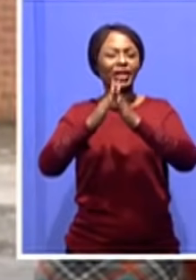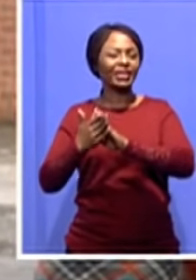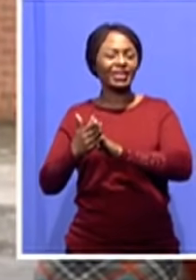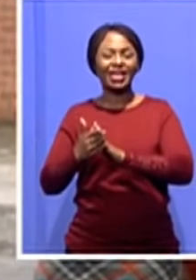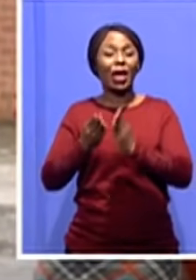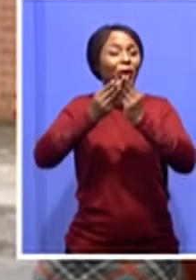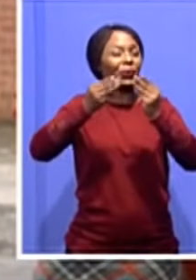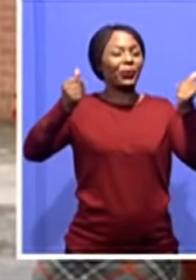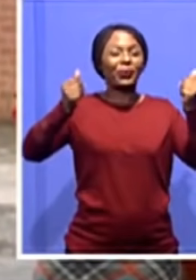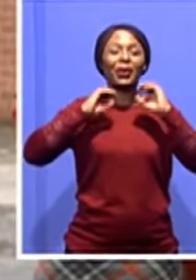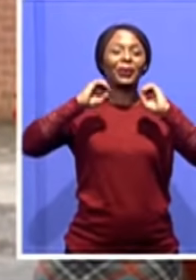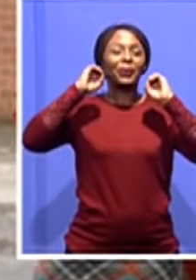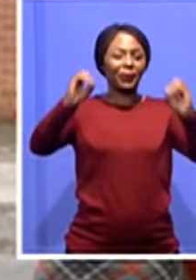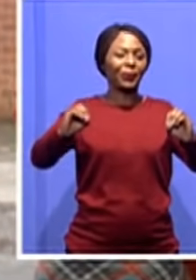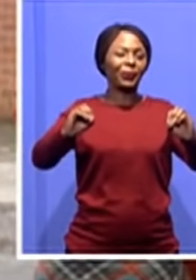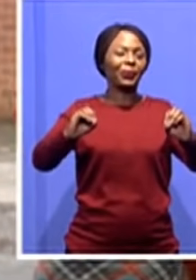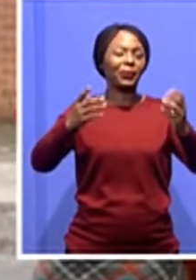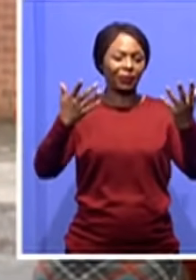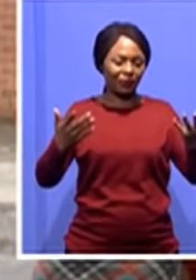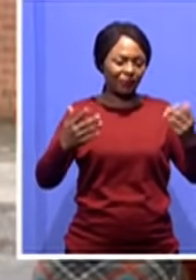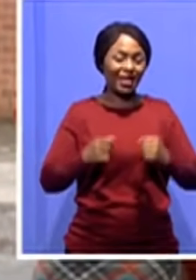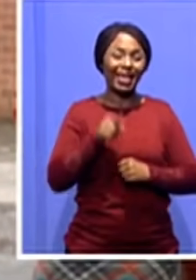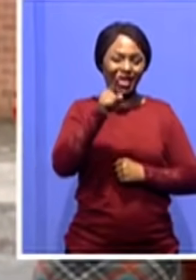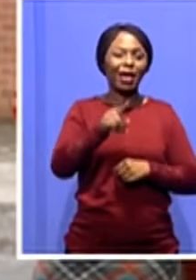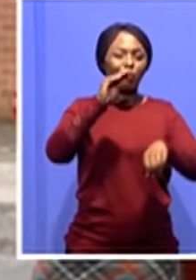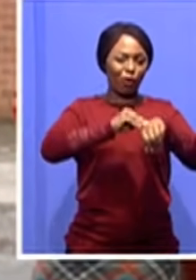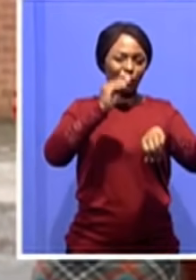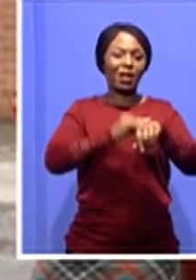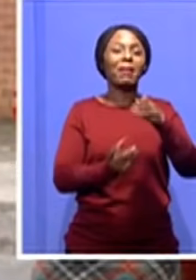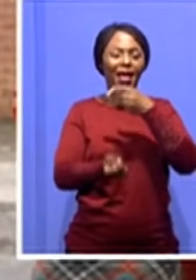contribution to the problems of racism in this country, because people are still not